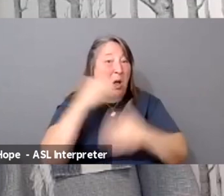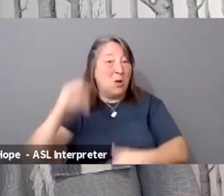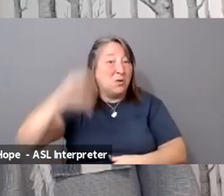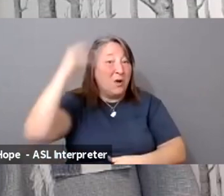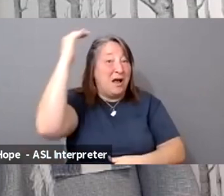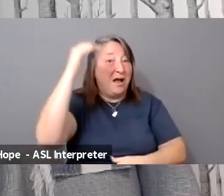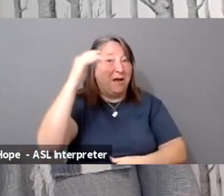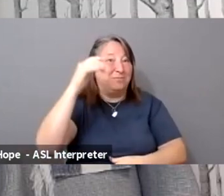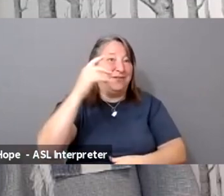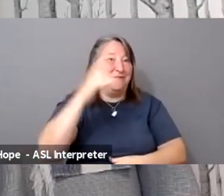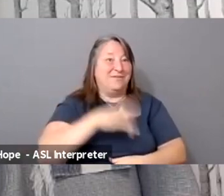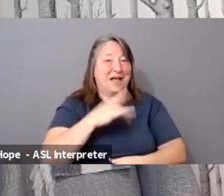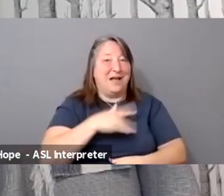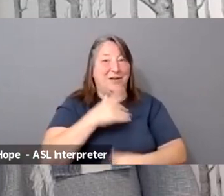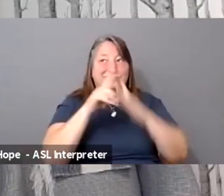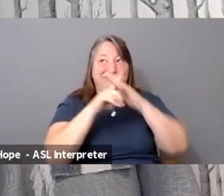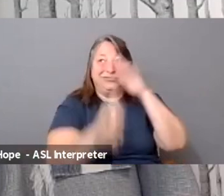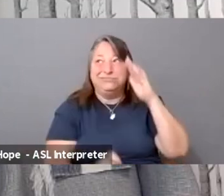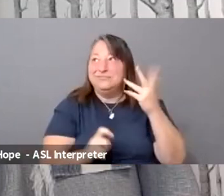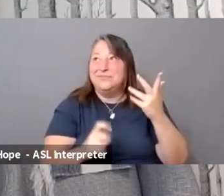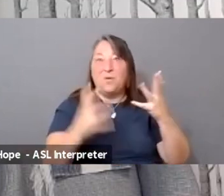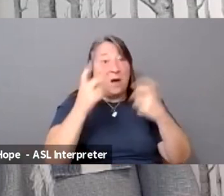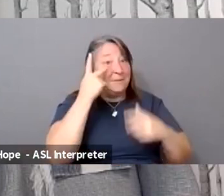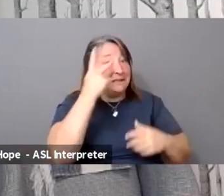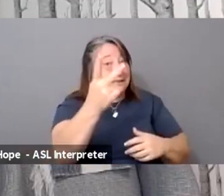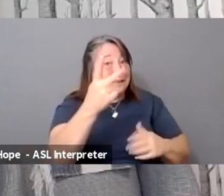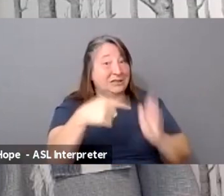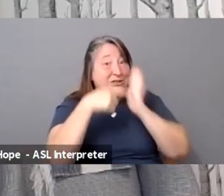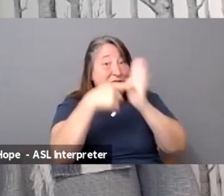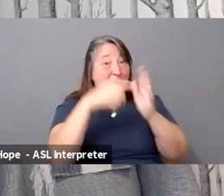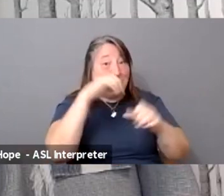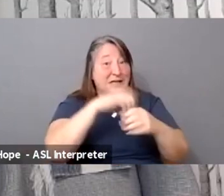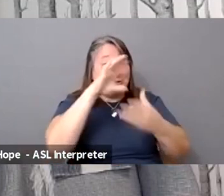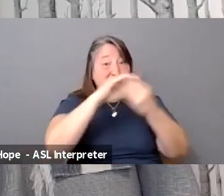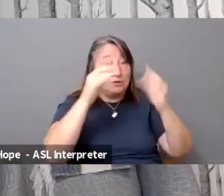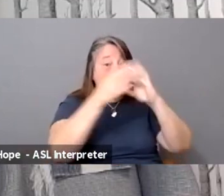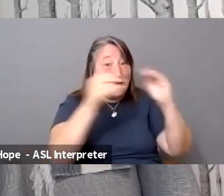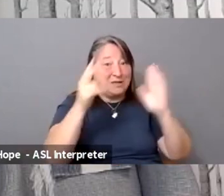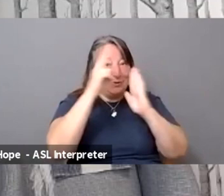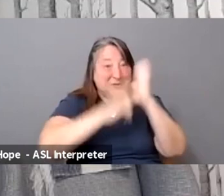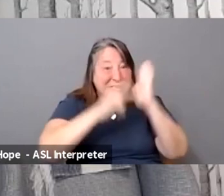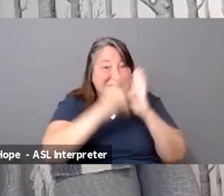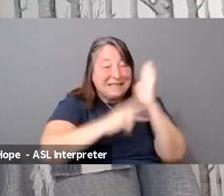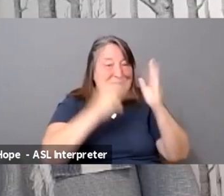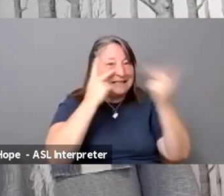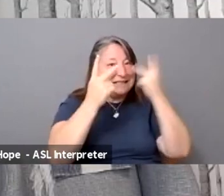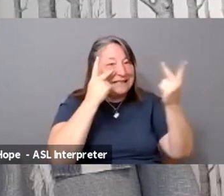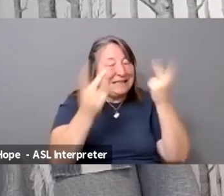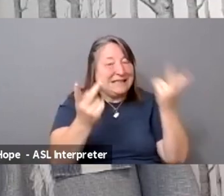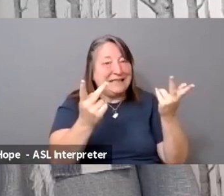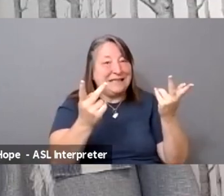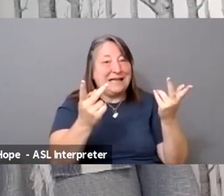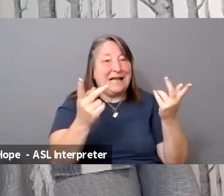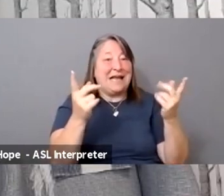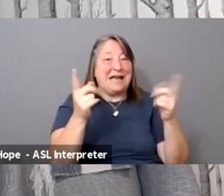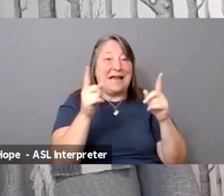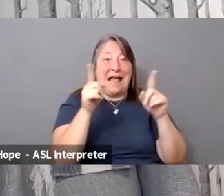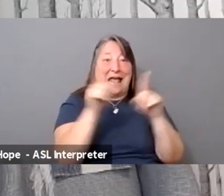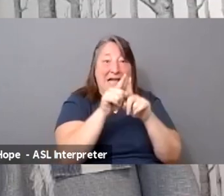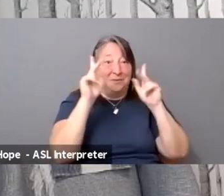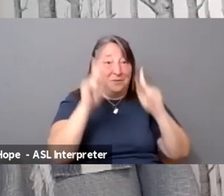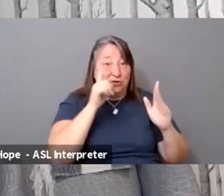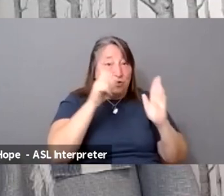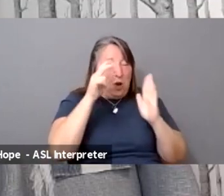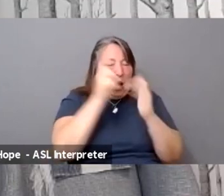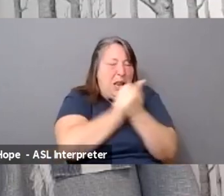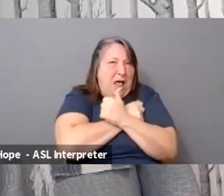seen, wanting to be reflected in the stories that we're reading, that we're seeing, and especially as a bookworm, that was hard. And it was